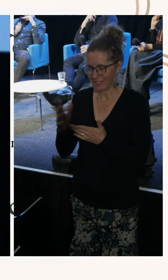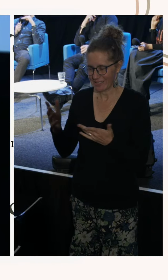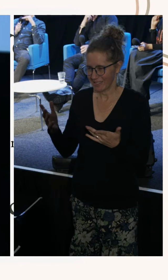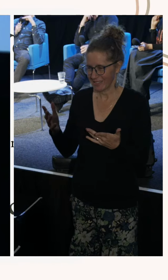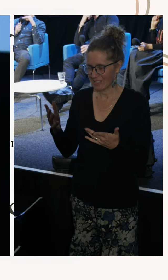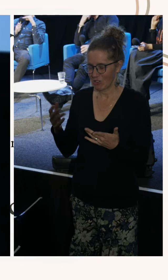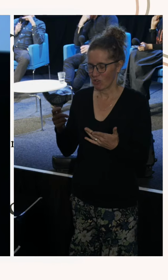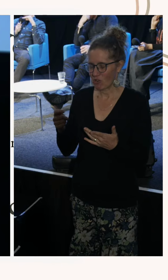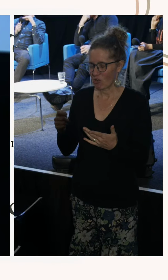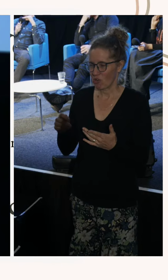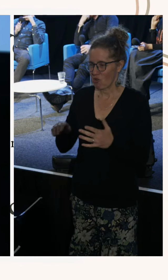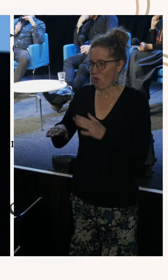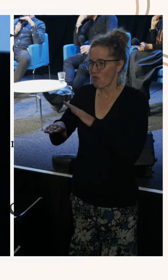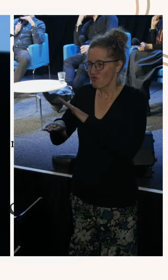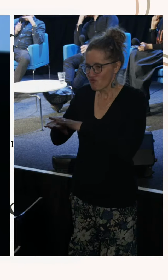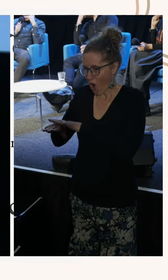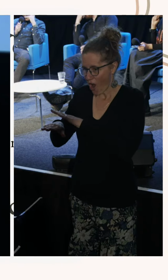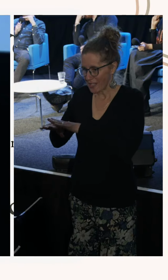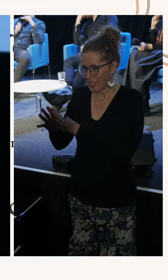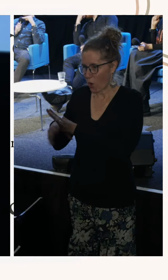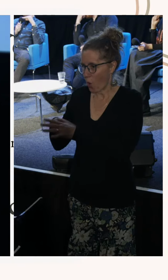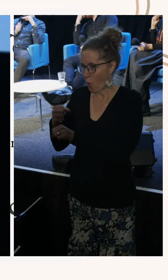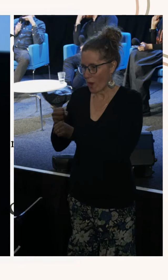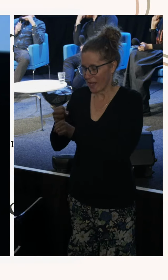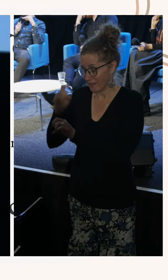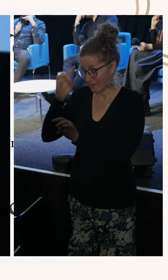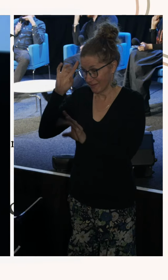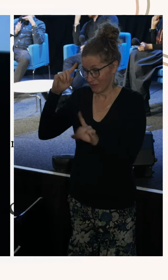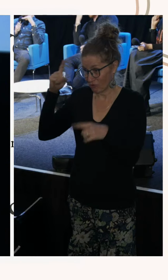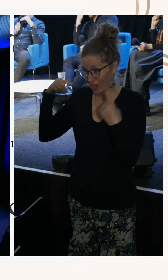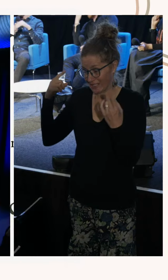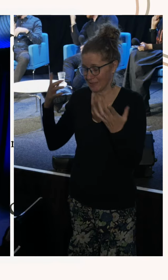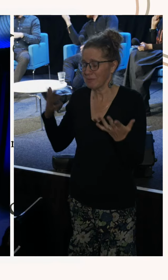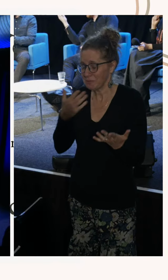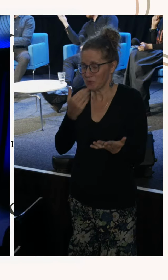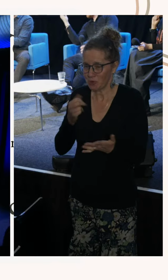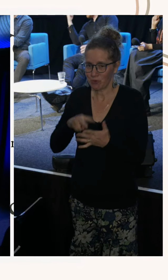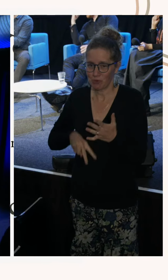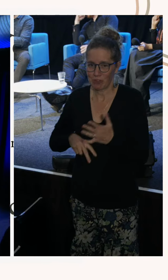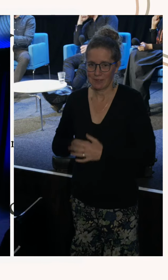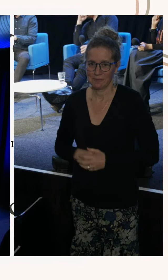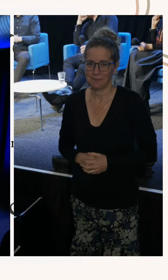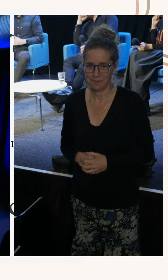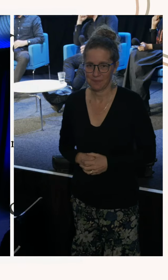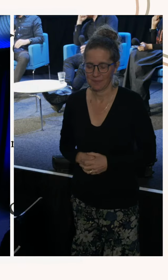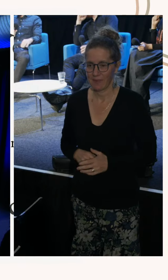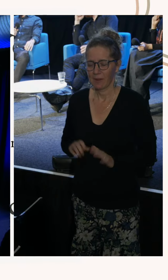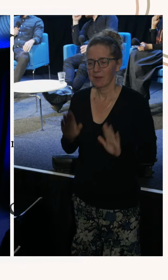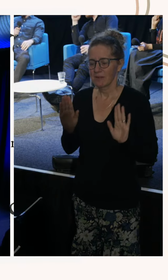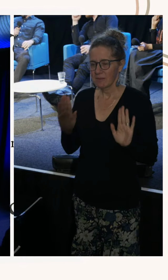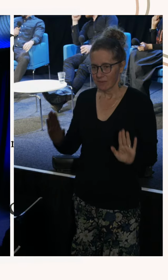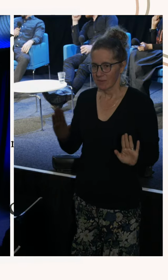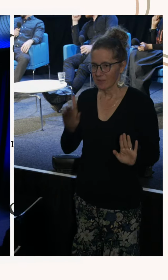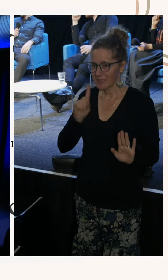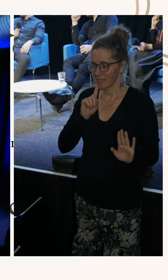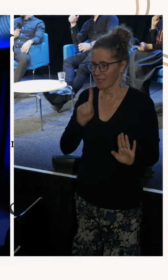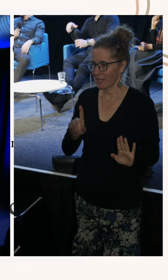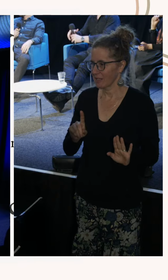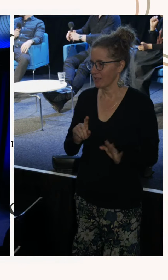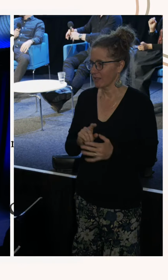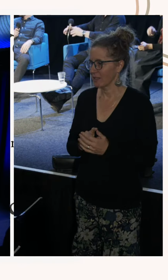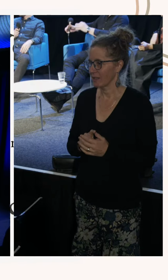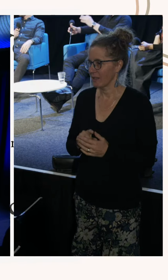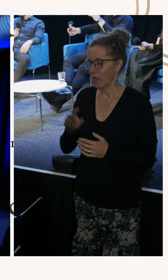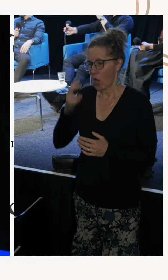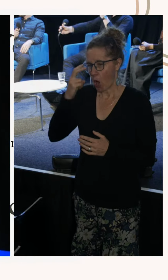right-wing insanity, which, if you're into it, is just beautiful to read. But I was just going to say, though, I mean, it is also the